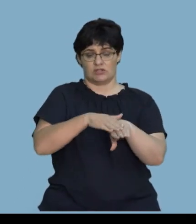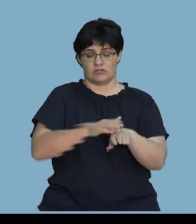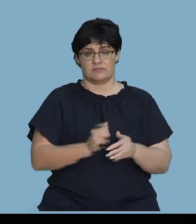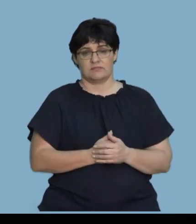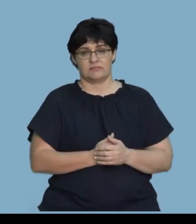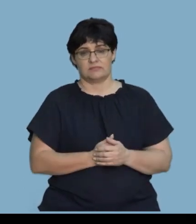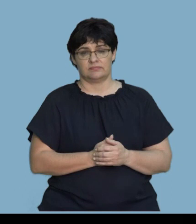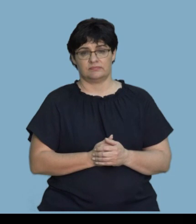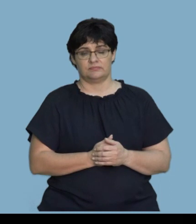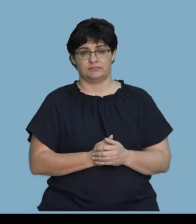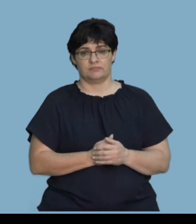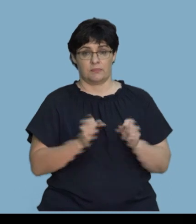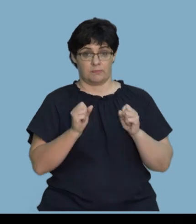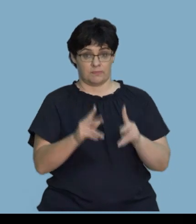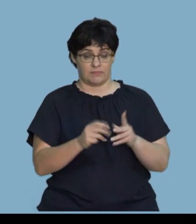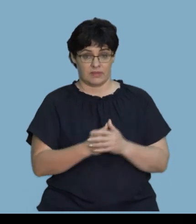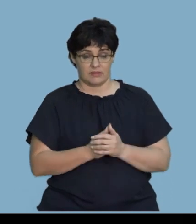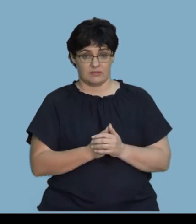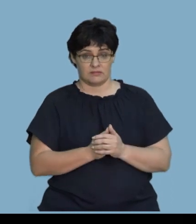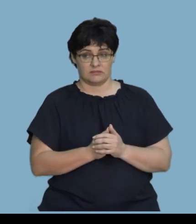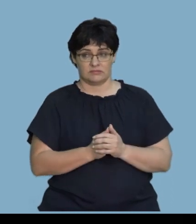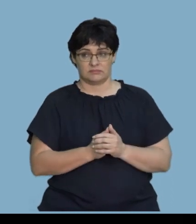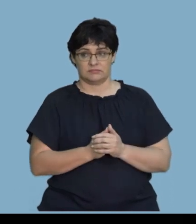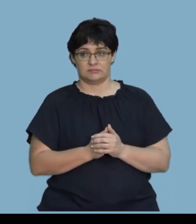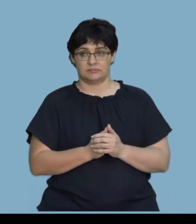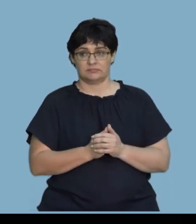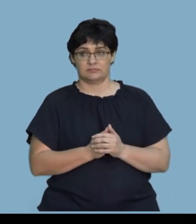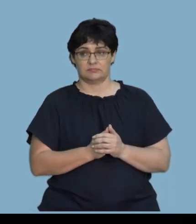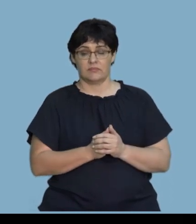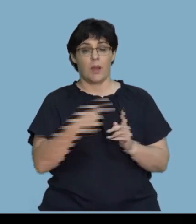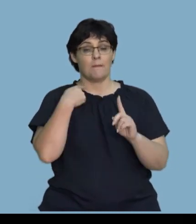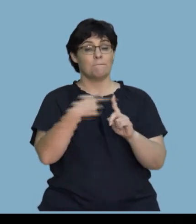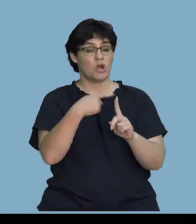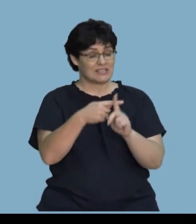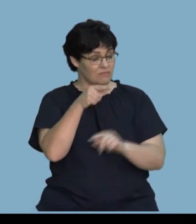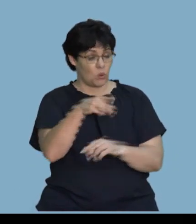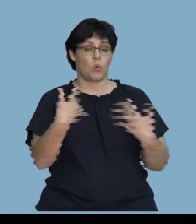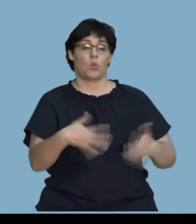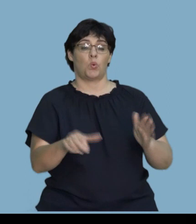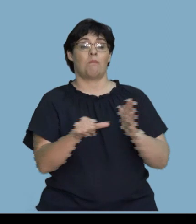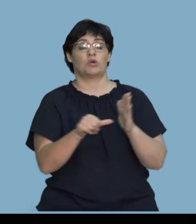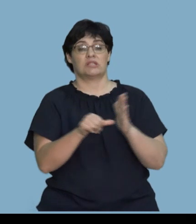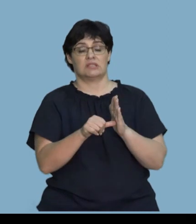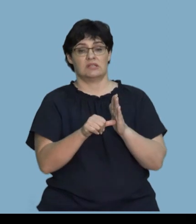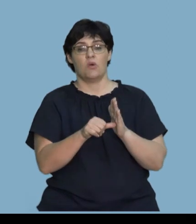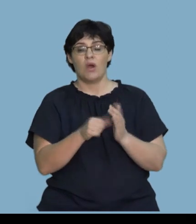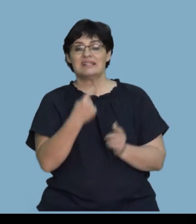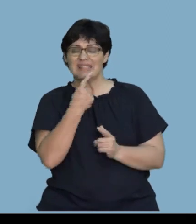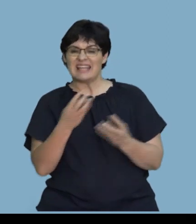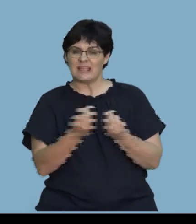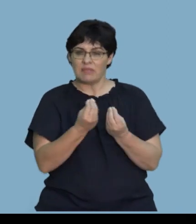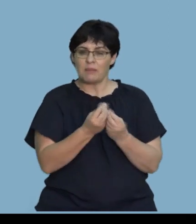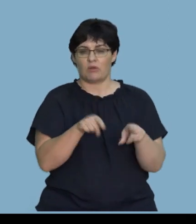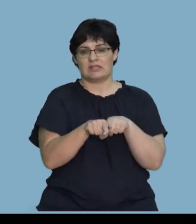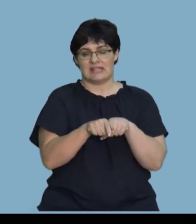Okay, per unit positive charge. So the word positive, very important, because it suggests something about the test charge. Okay, so this